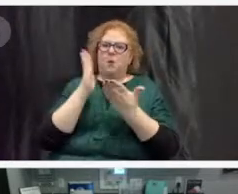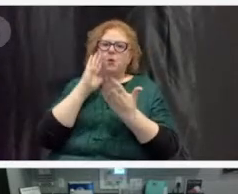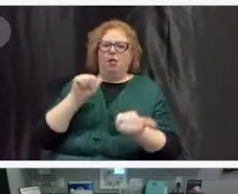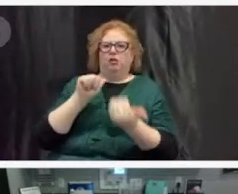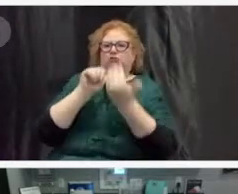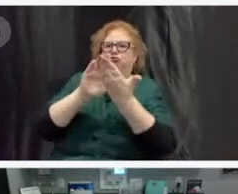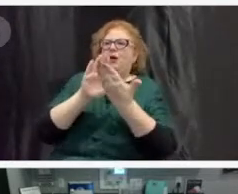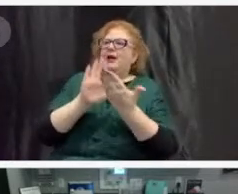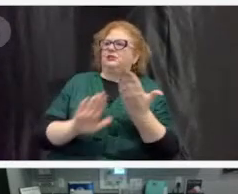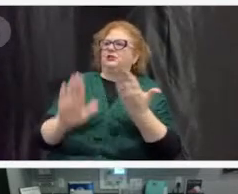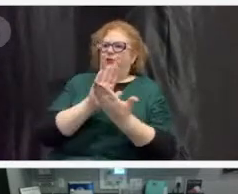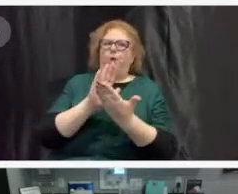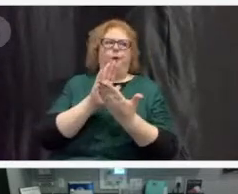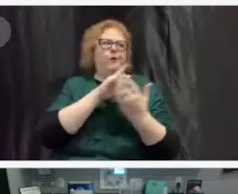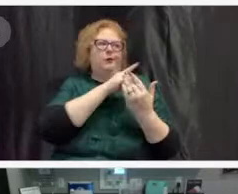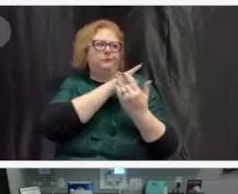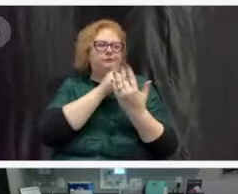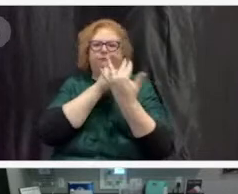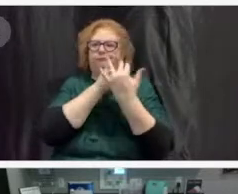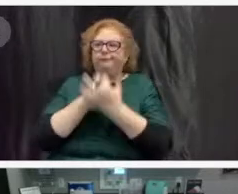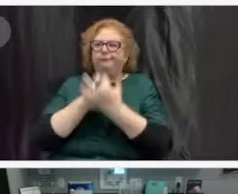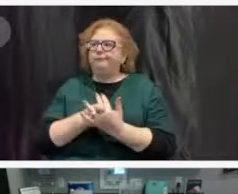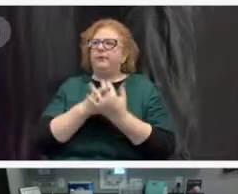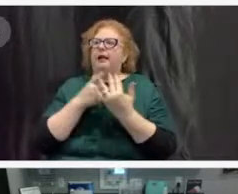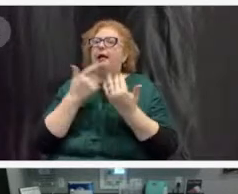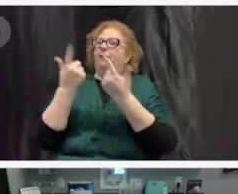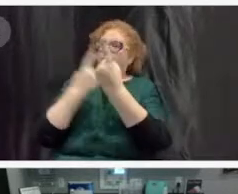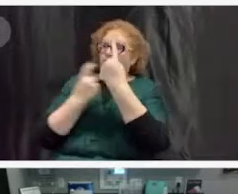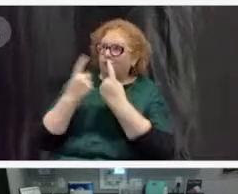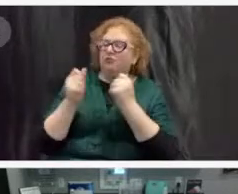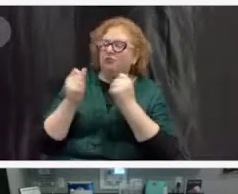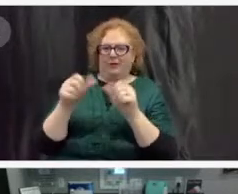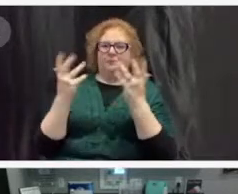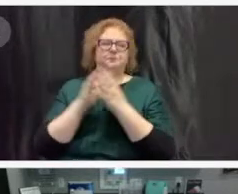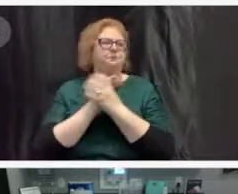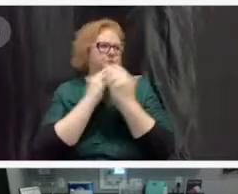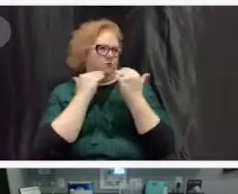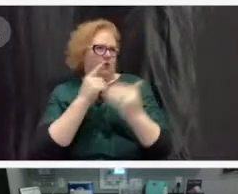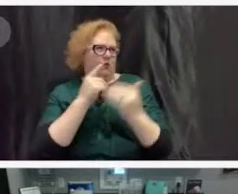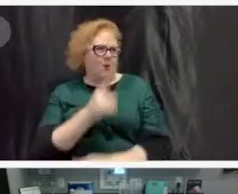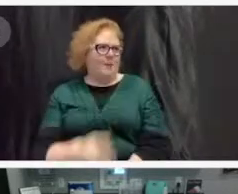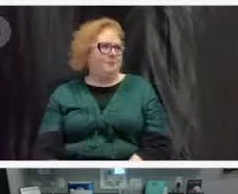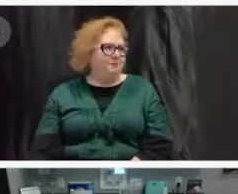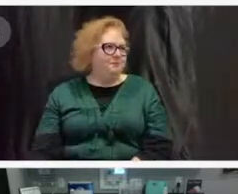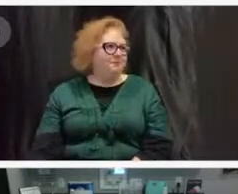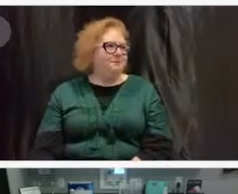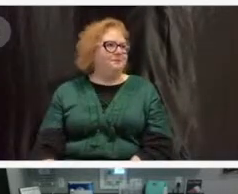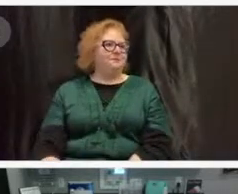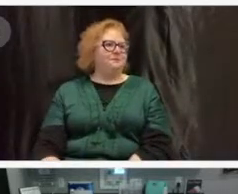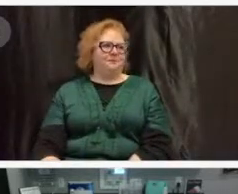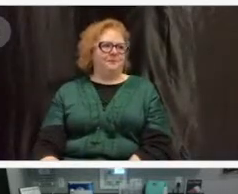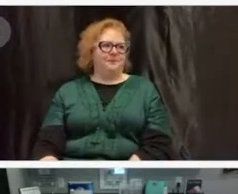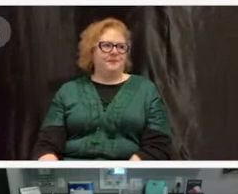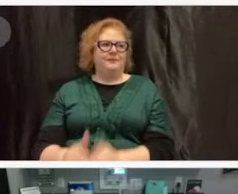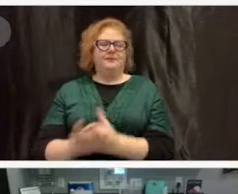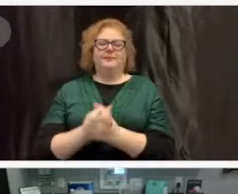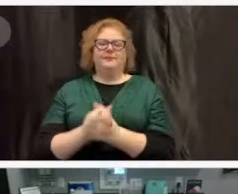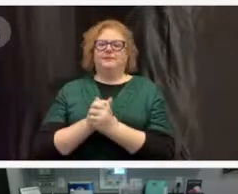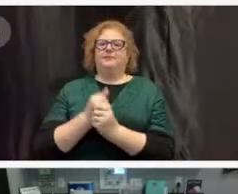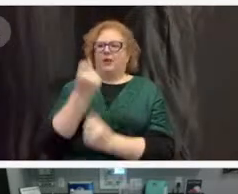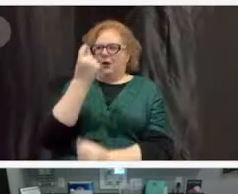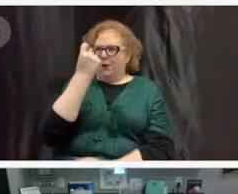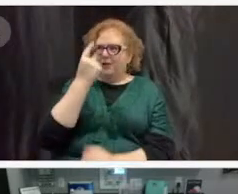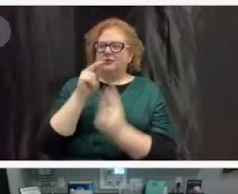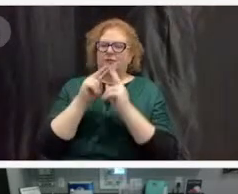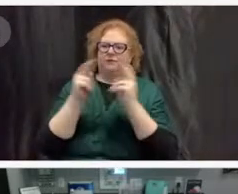And if you have any questions, you guys can ask when I'm finished reading. Sure, go ahead. Okay. So we understand there are very strong opinions